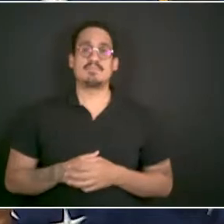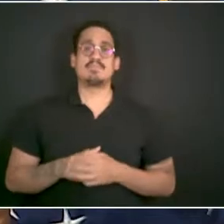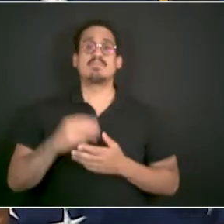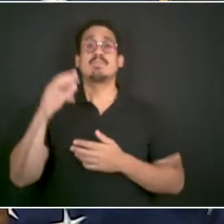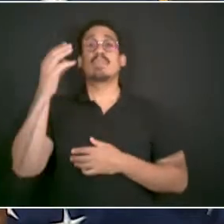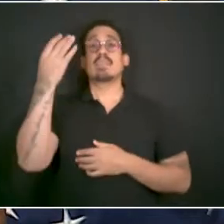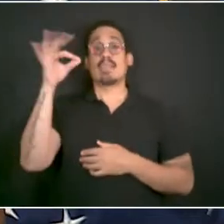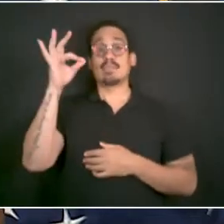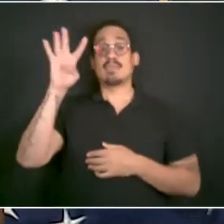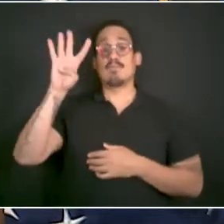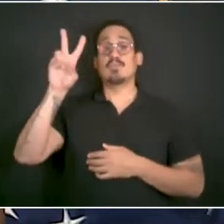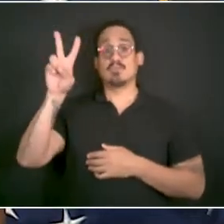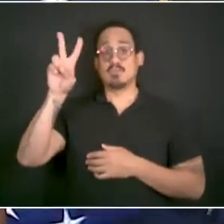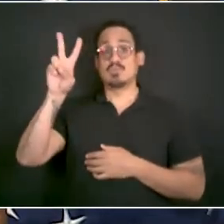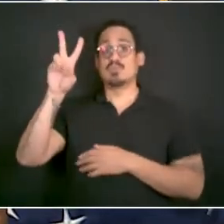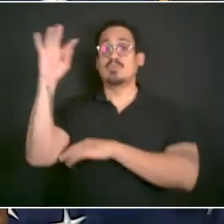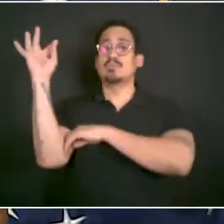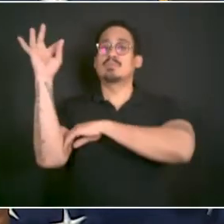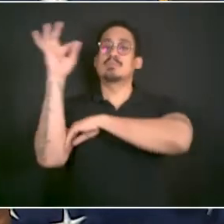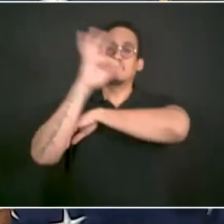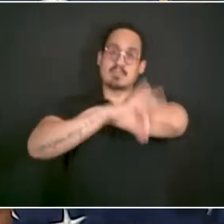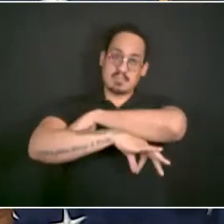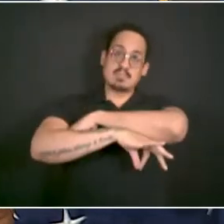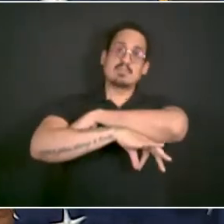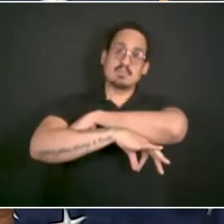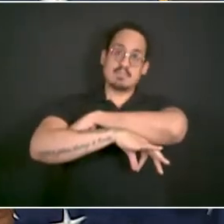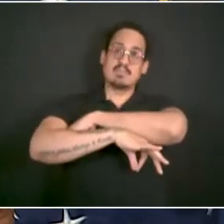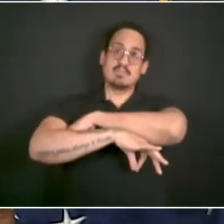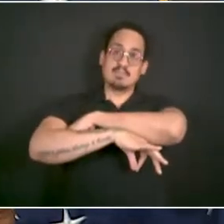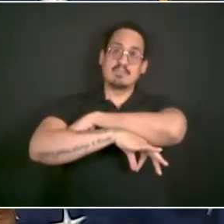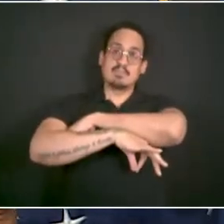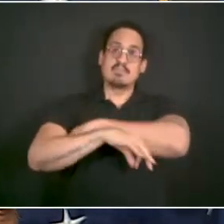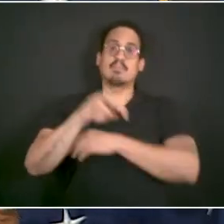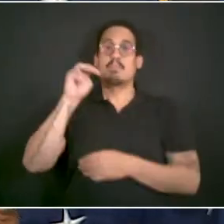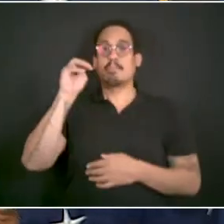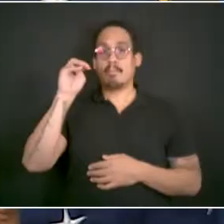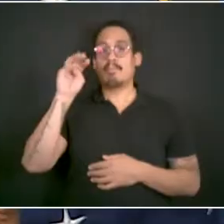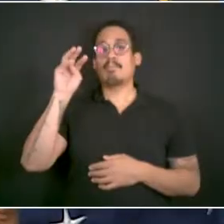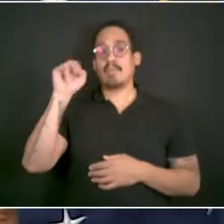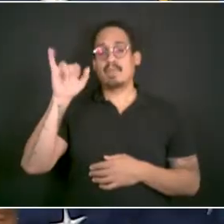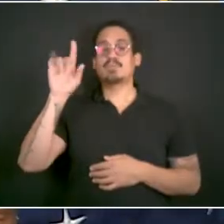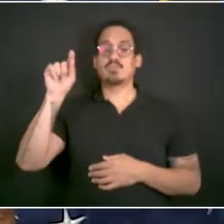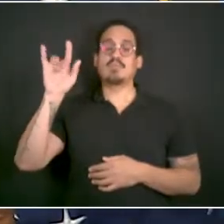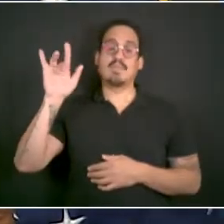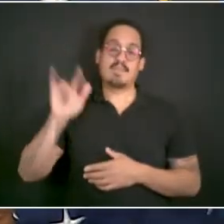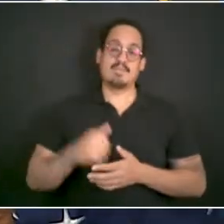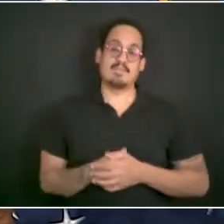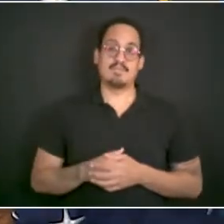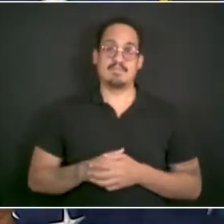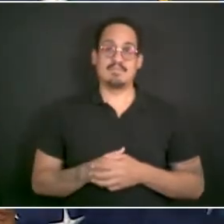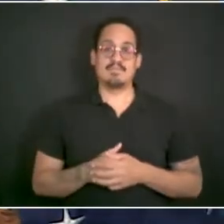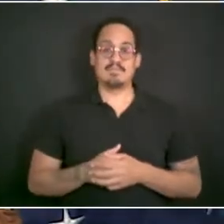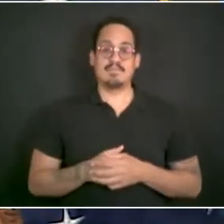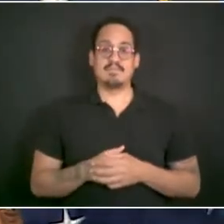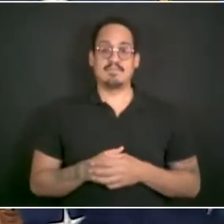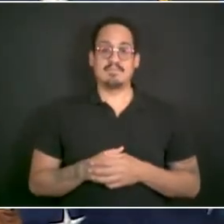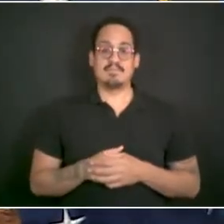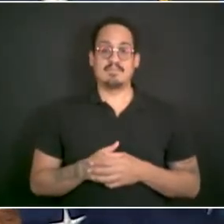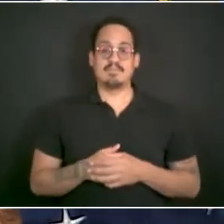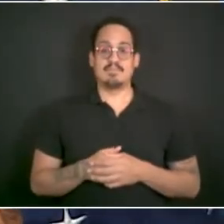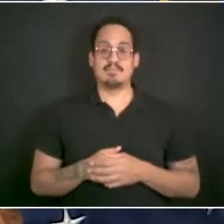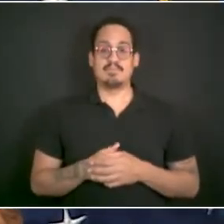16th, 2025. May he rest in peace. All right. Now to